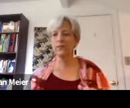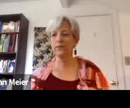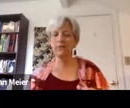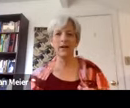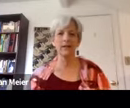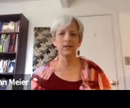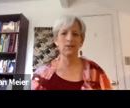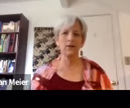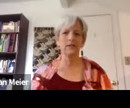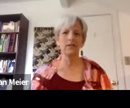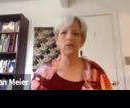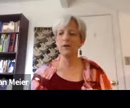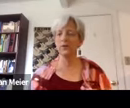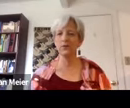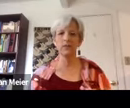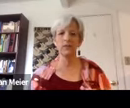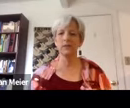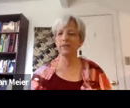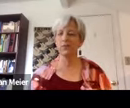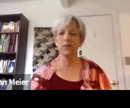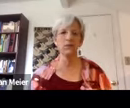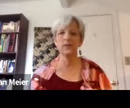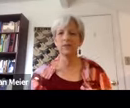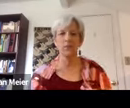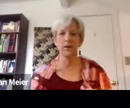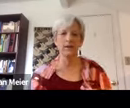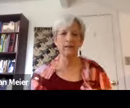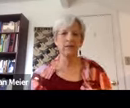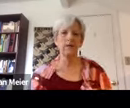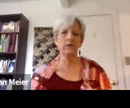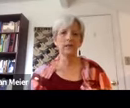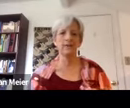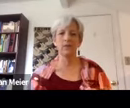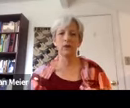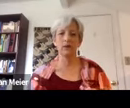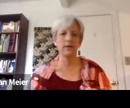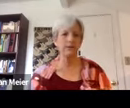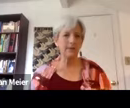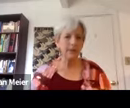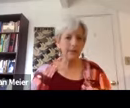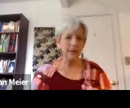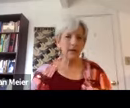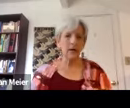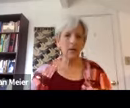or prove that the findings are wrong. So when the court chooses to disbelieve abuse, we just report it. We don't say if it's wrong or not.